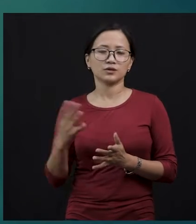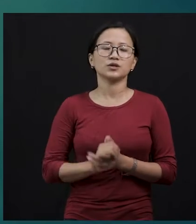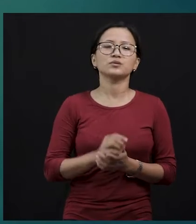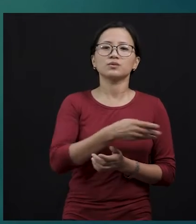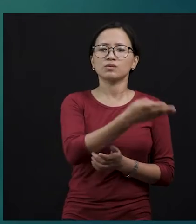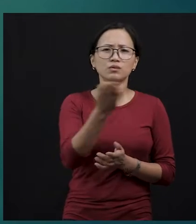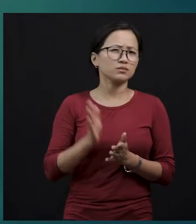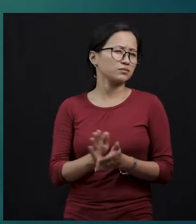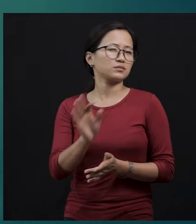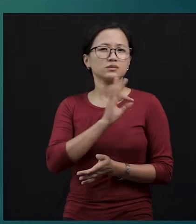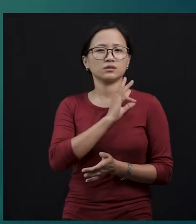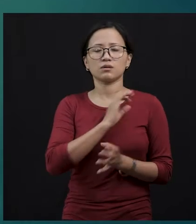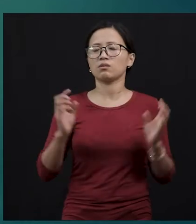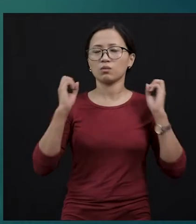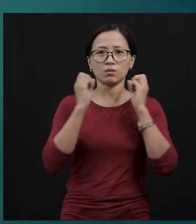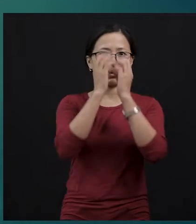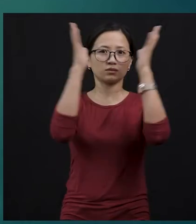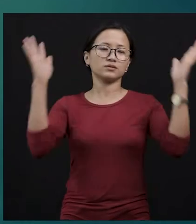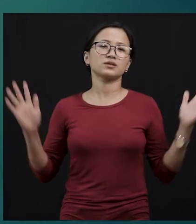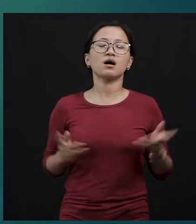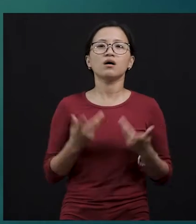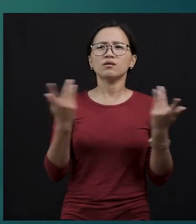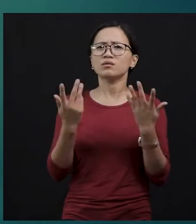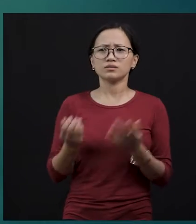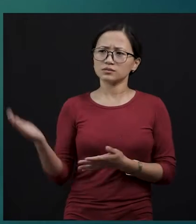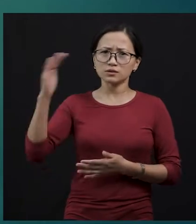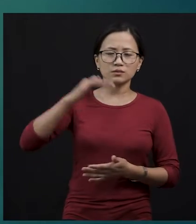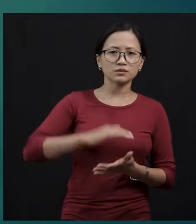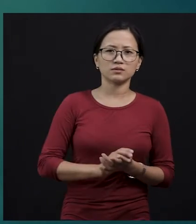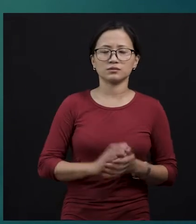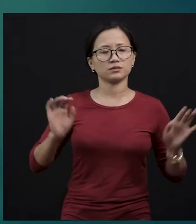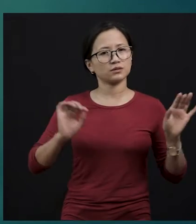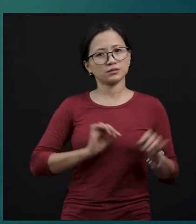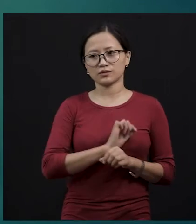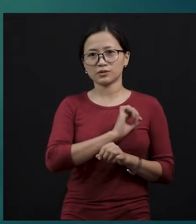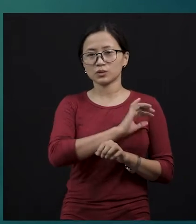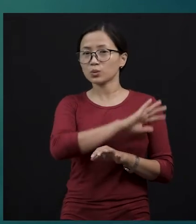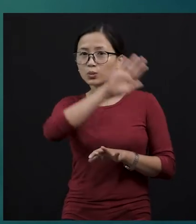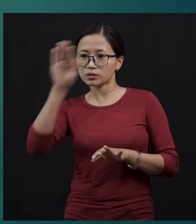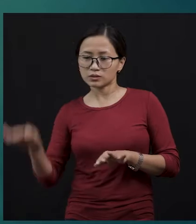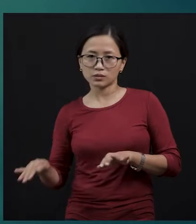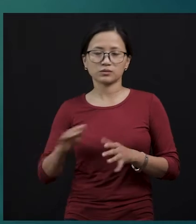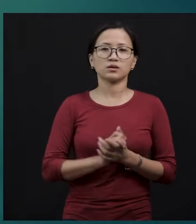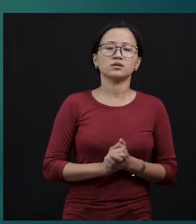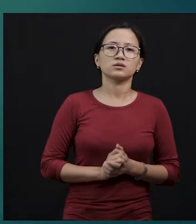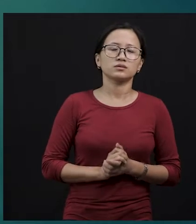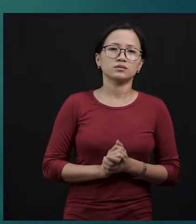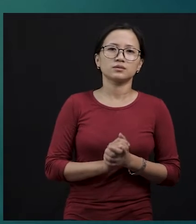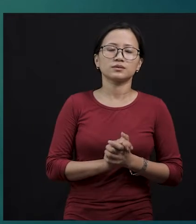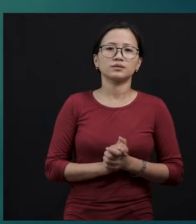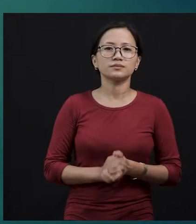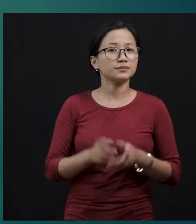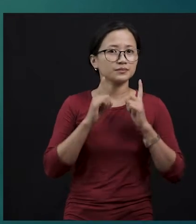it. And you might be wondering how it appears and how it disappears. That is a mystery to all of us, isn't